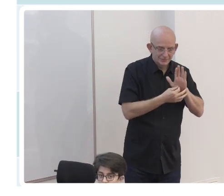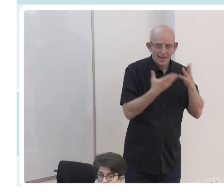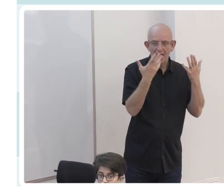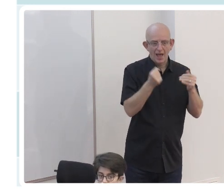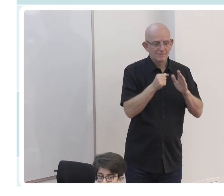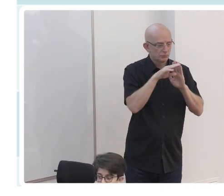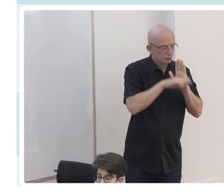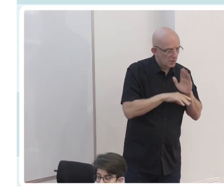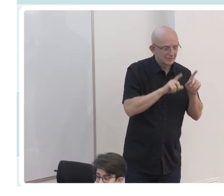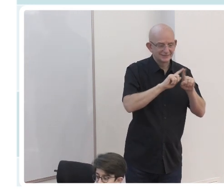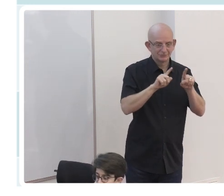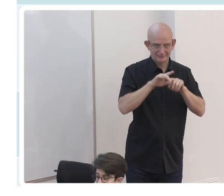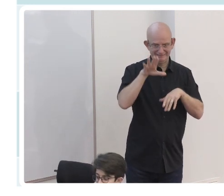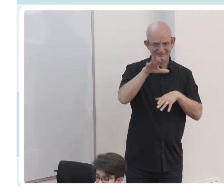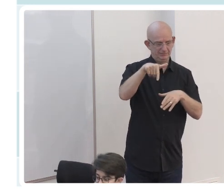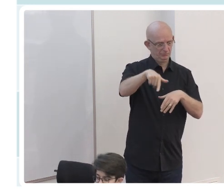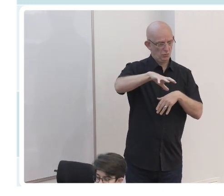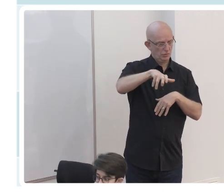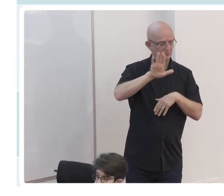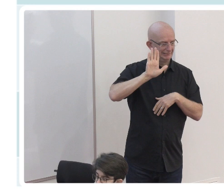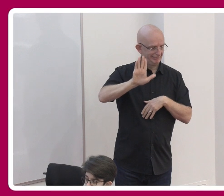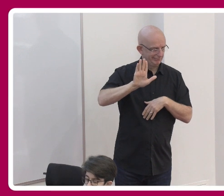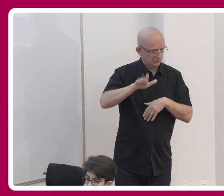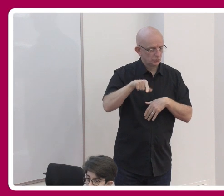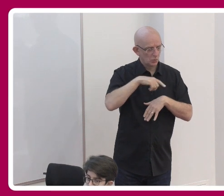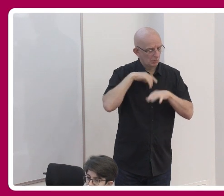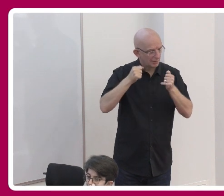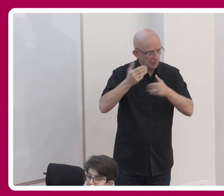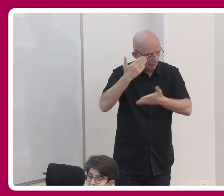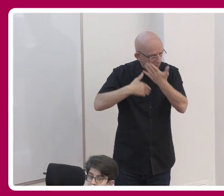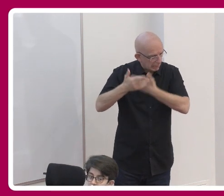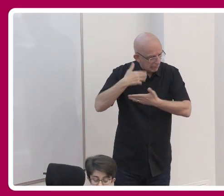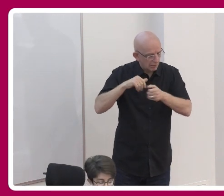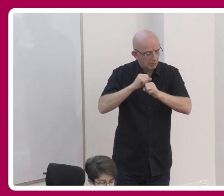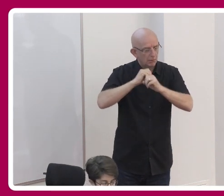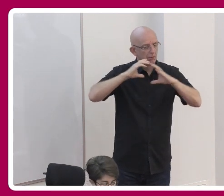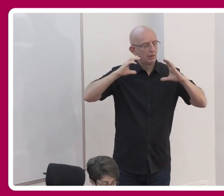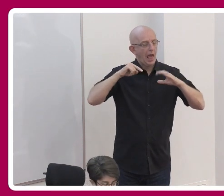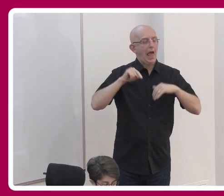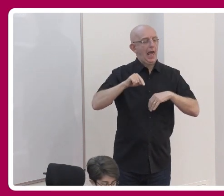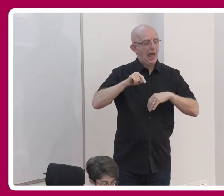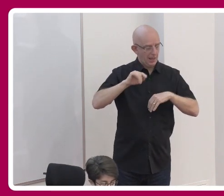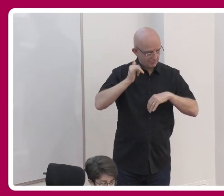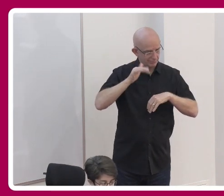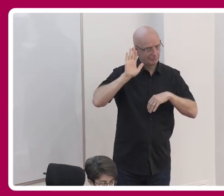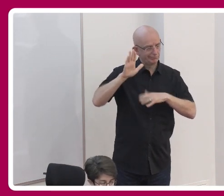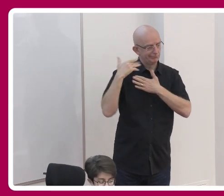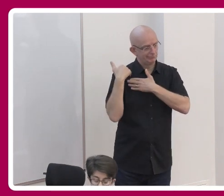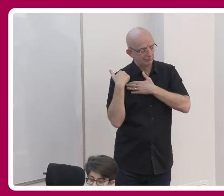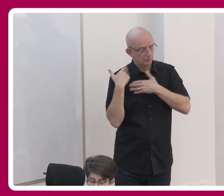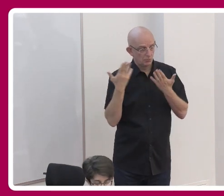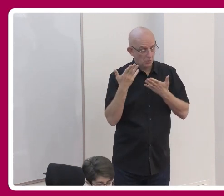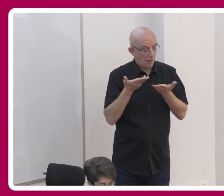what the state is offering or not offering. And then we will review decisions of judicial bodies, more recently